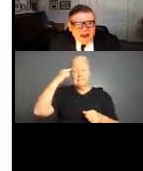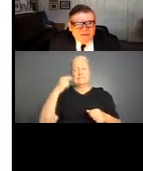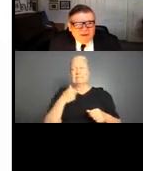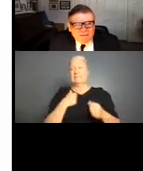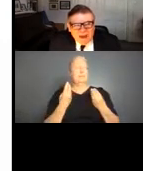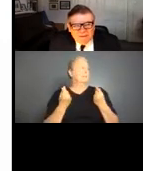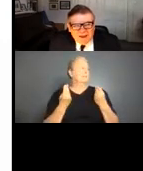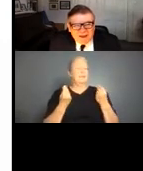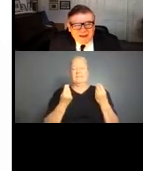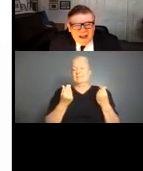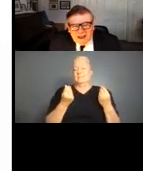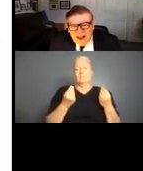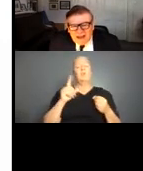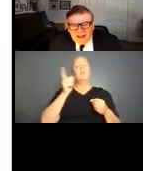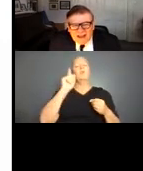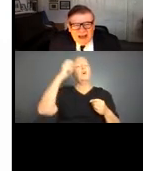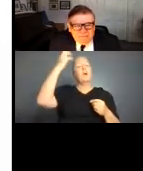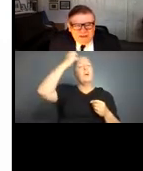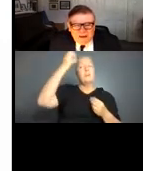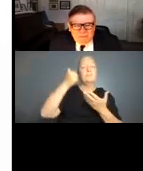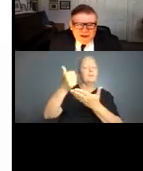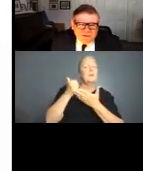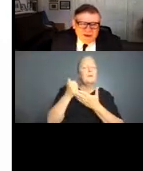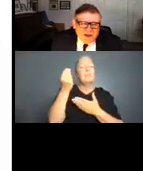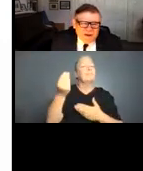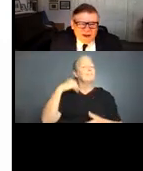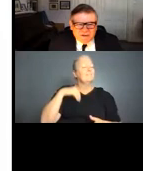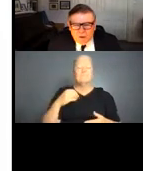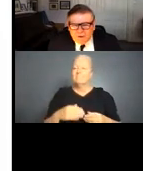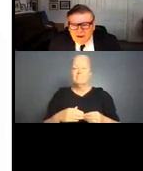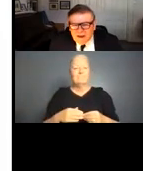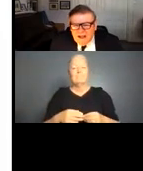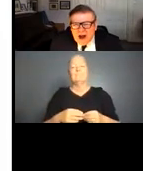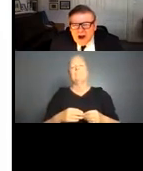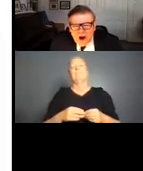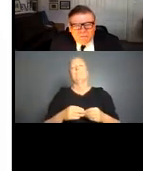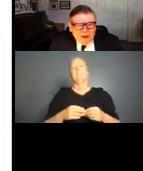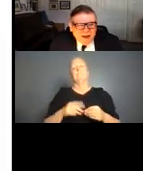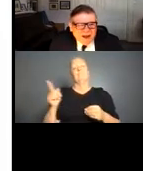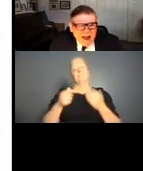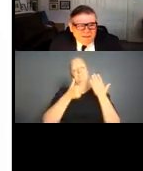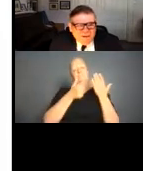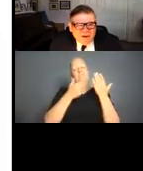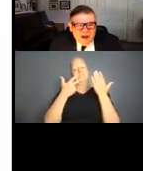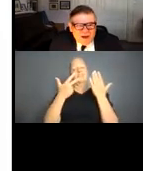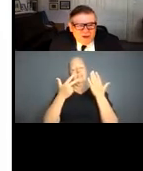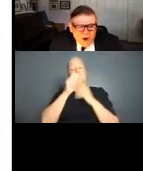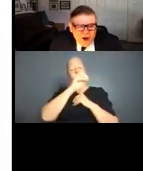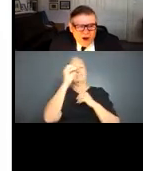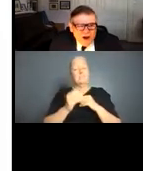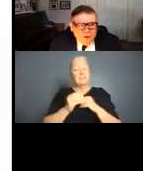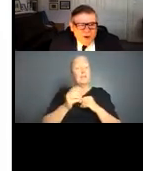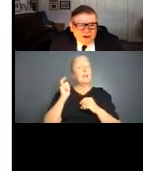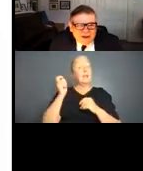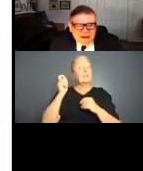a lack of government benefits. Kenya, 68% of persons with disabilities reported not being able to